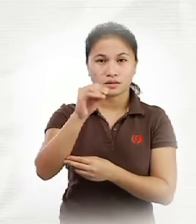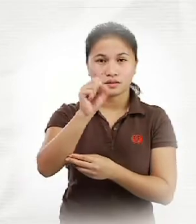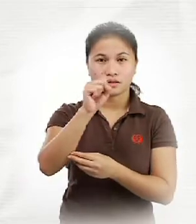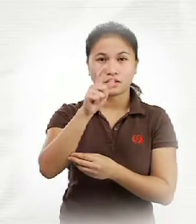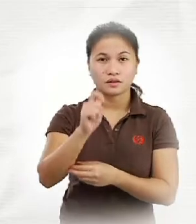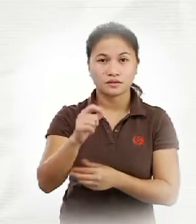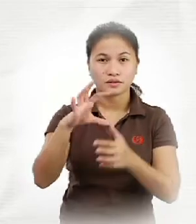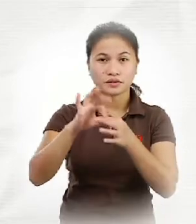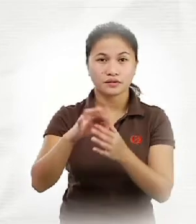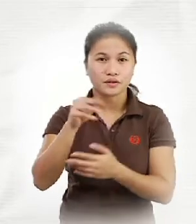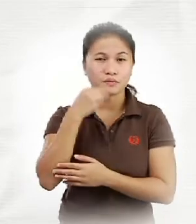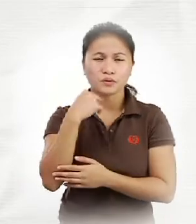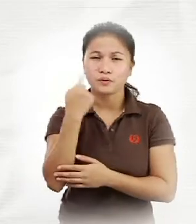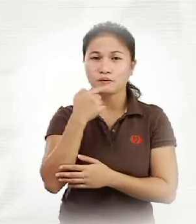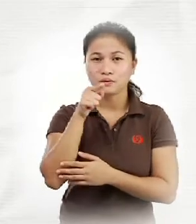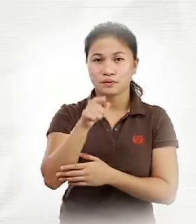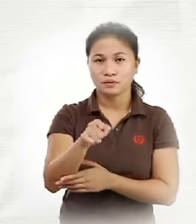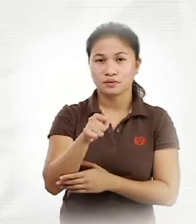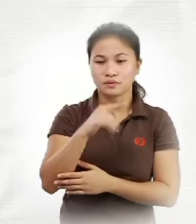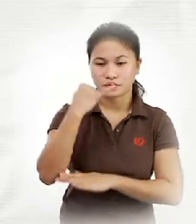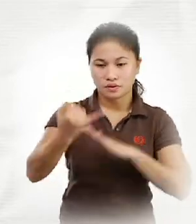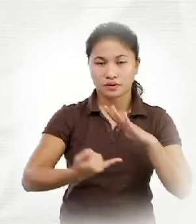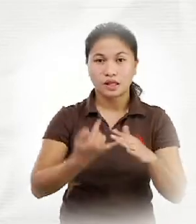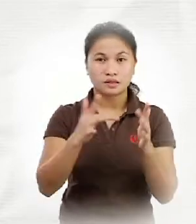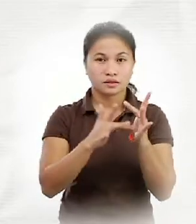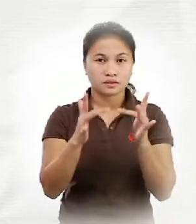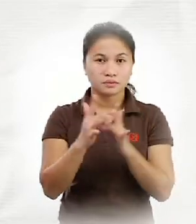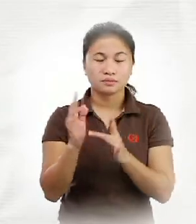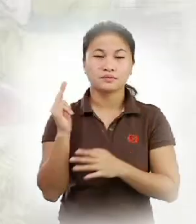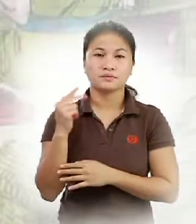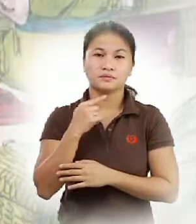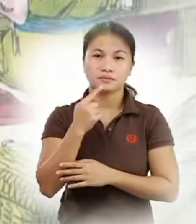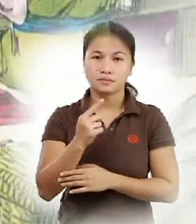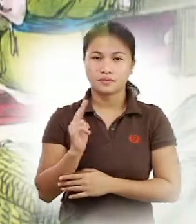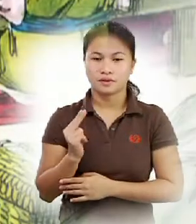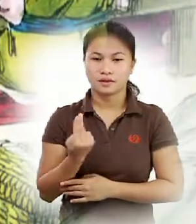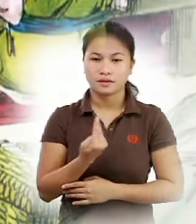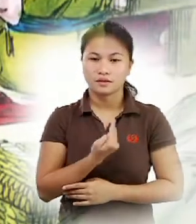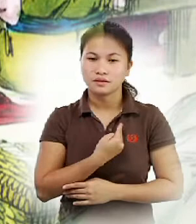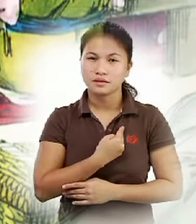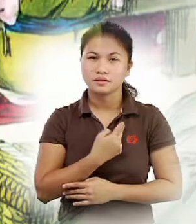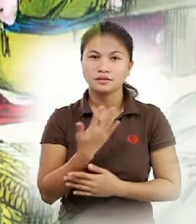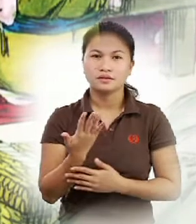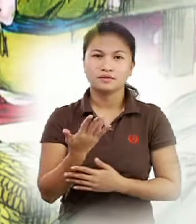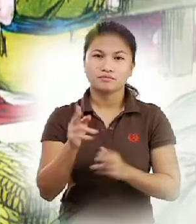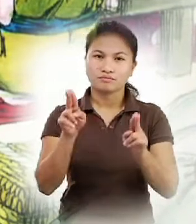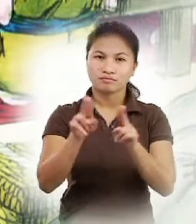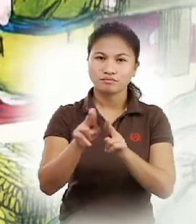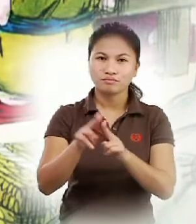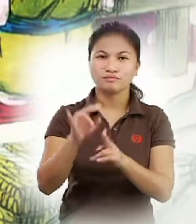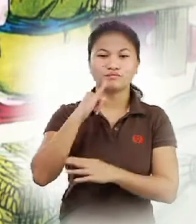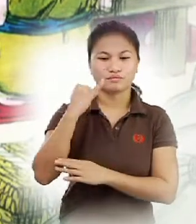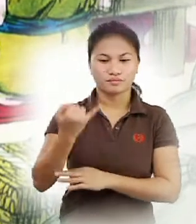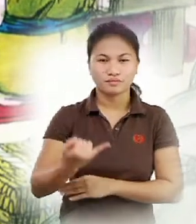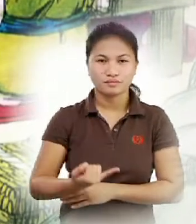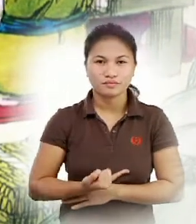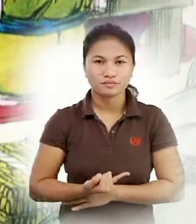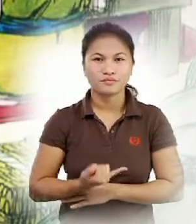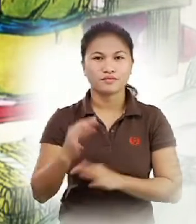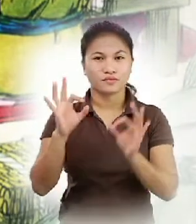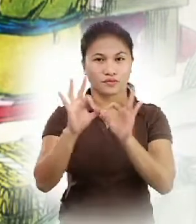invite? Now, Jesus tells us something that is very normal. We usually invite family,